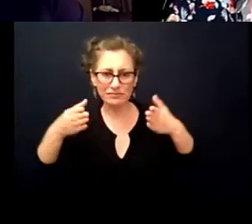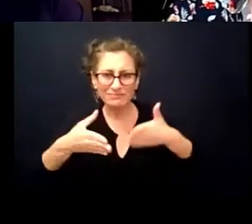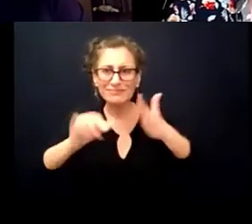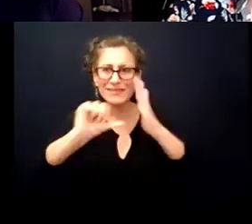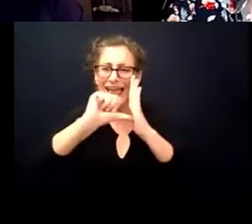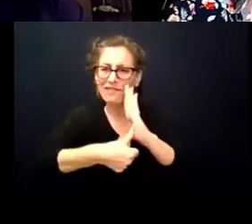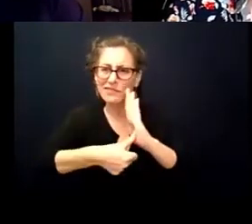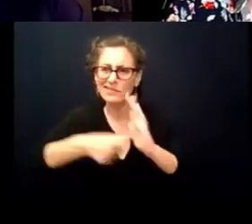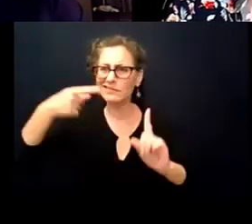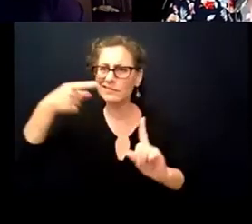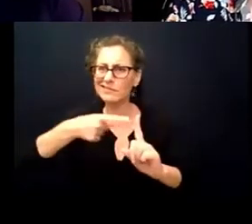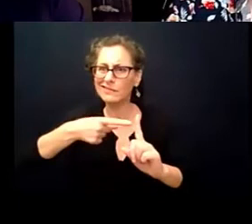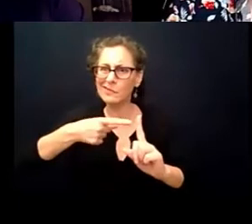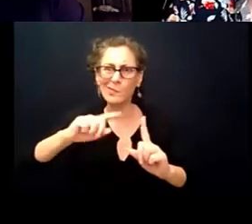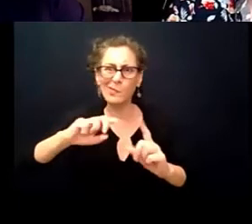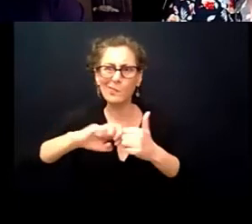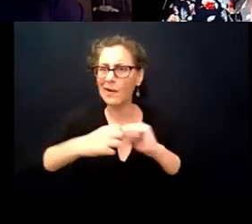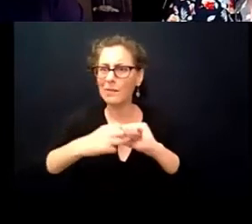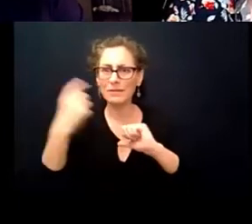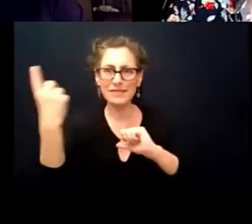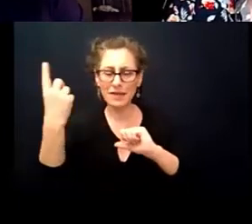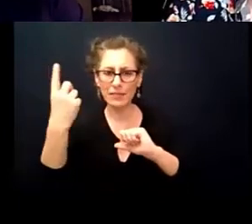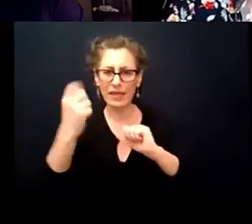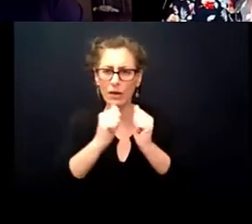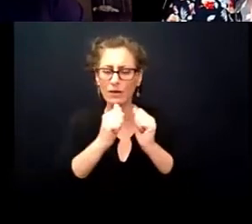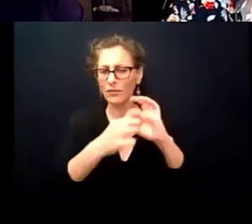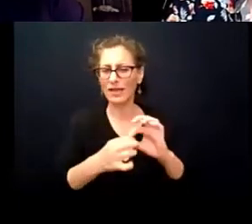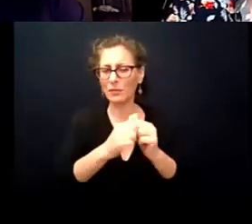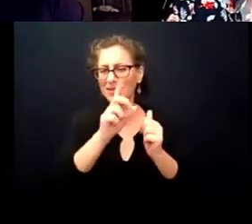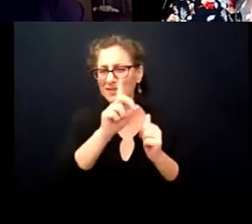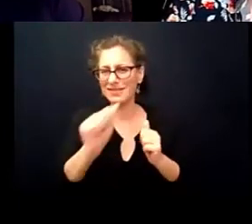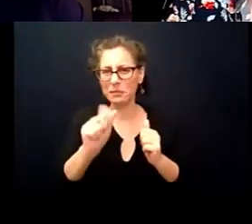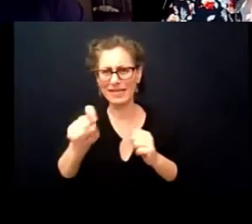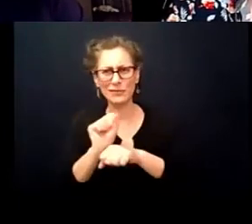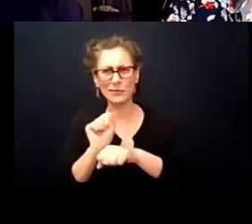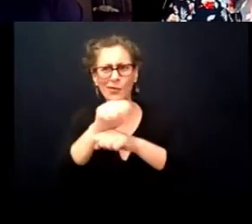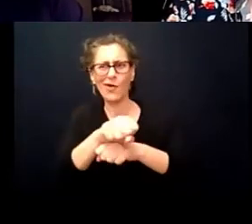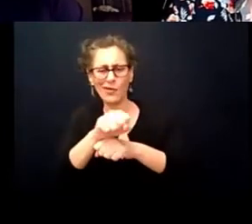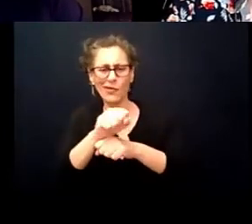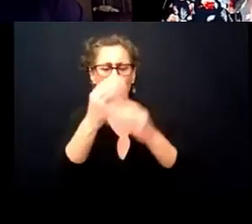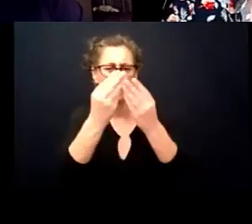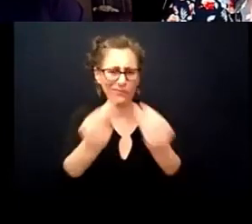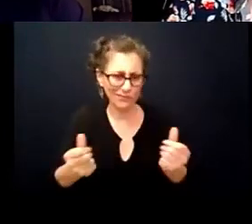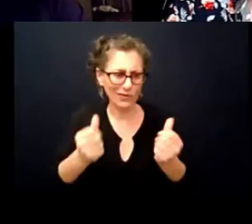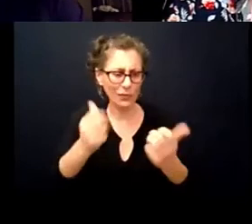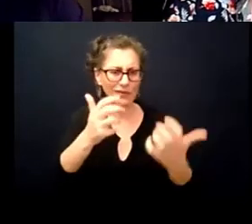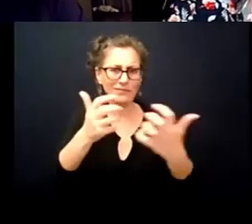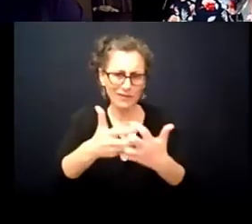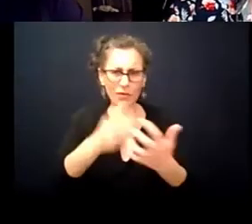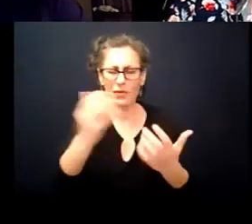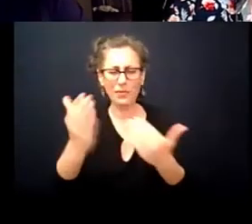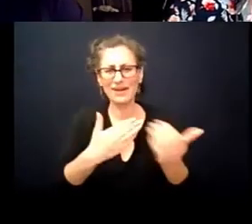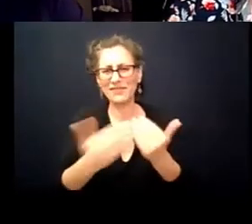some problem with the disability that needs to be overcome or dealt with or eradicated. Or